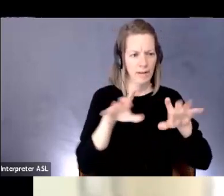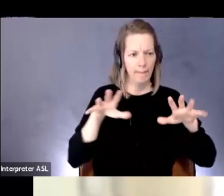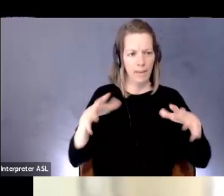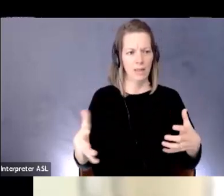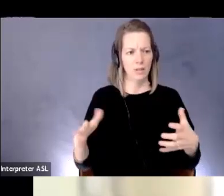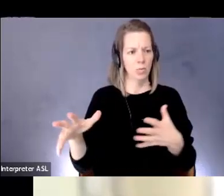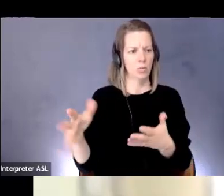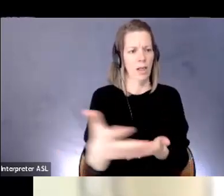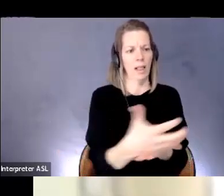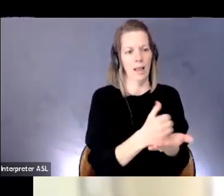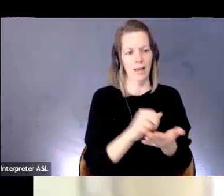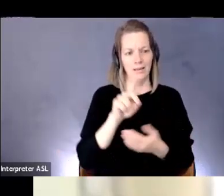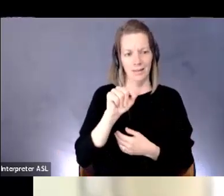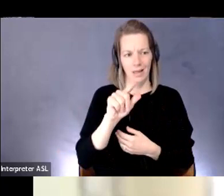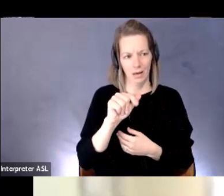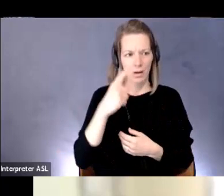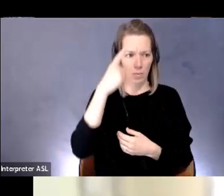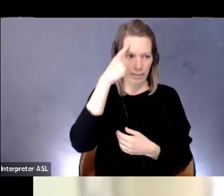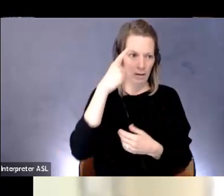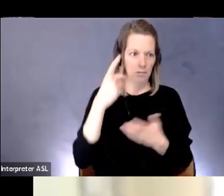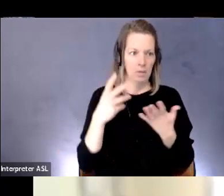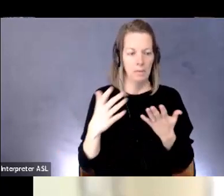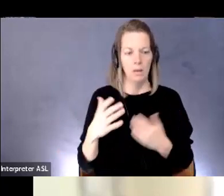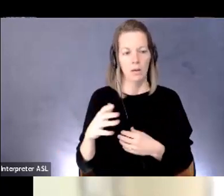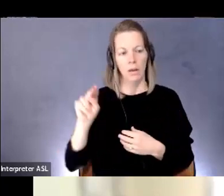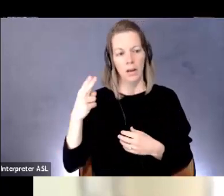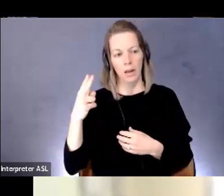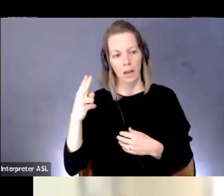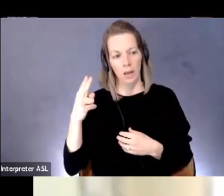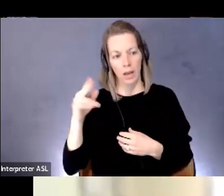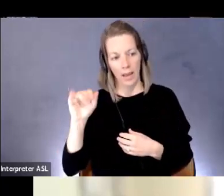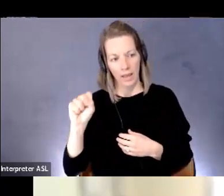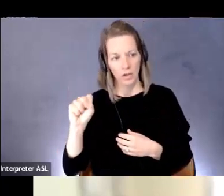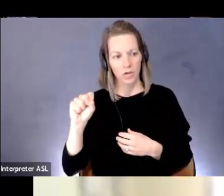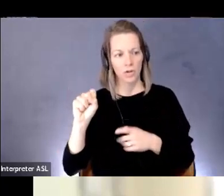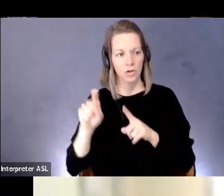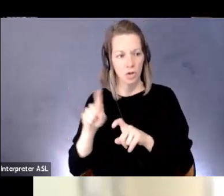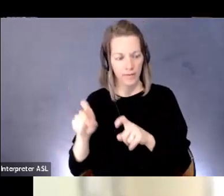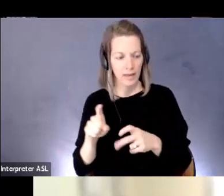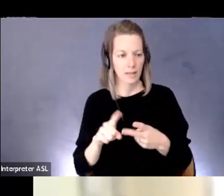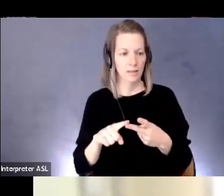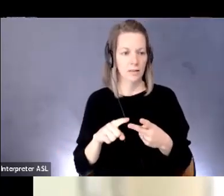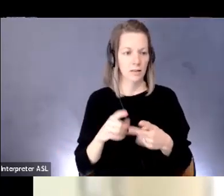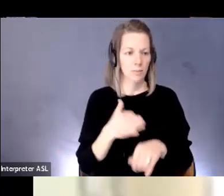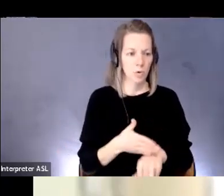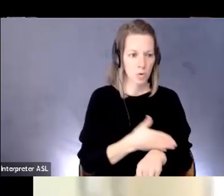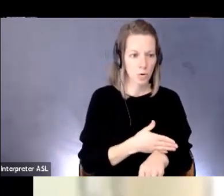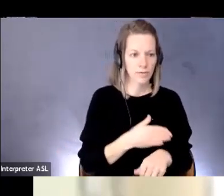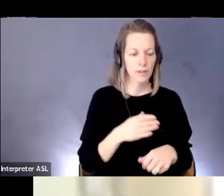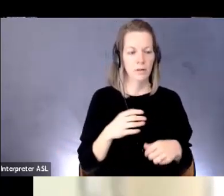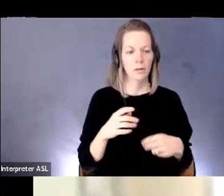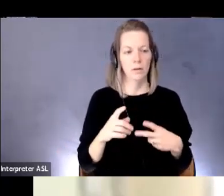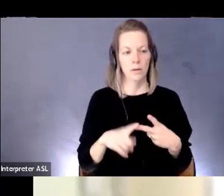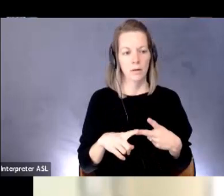data? I imagine it will be a combination, maybe NIH surveys, improved,